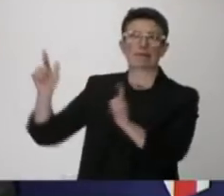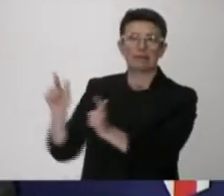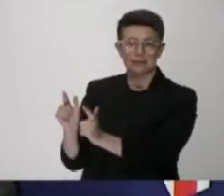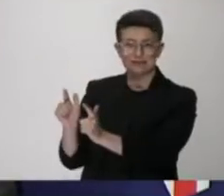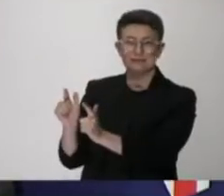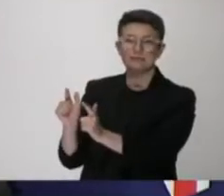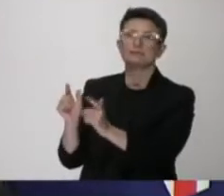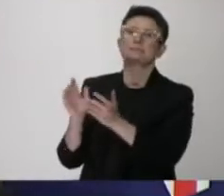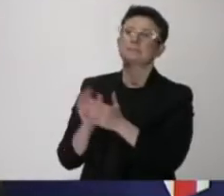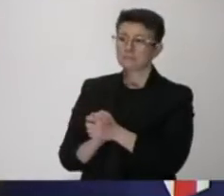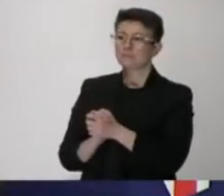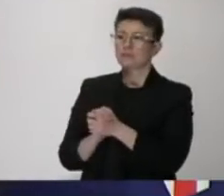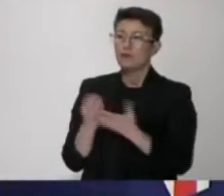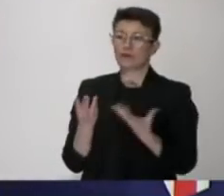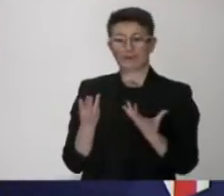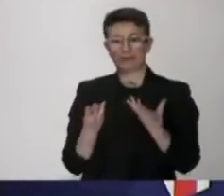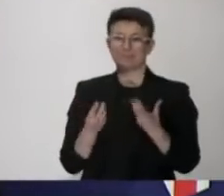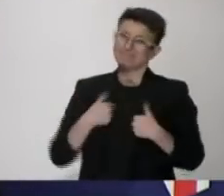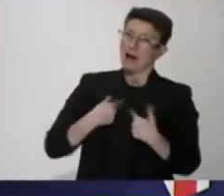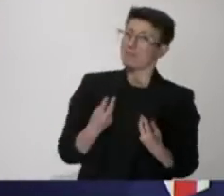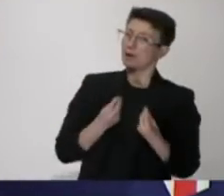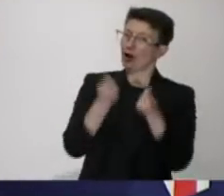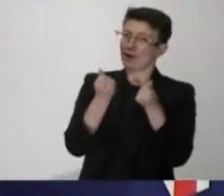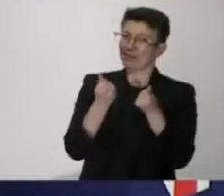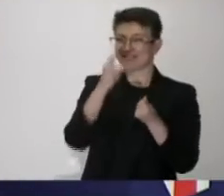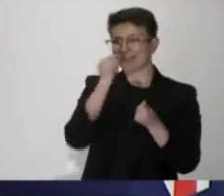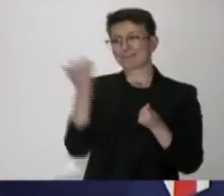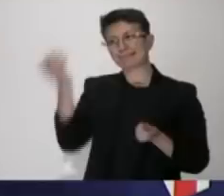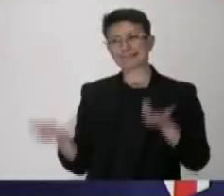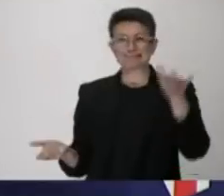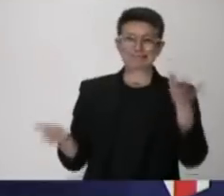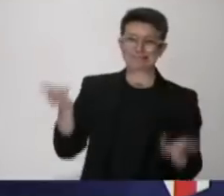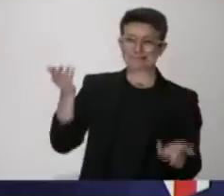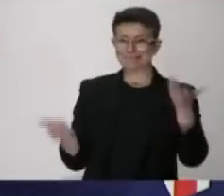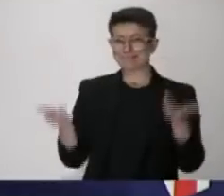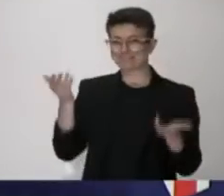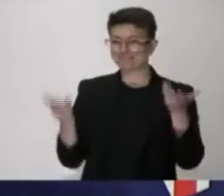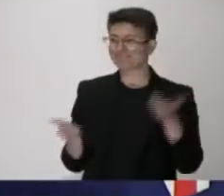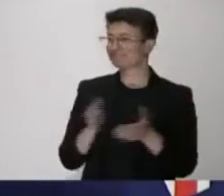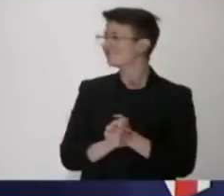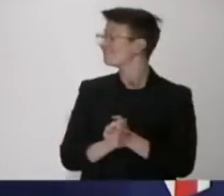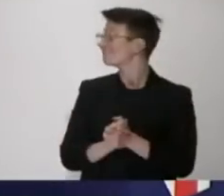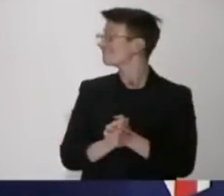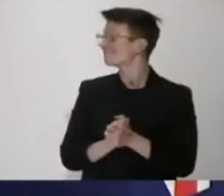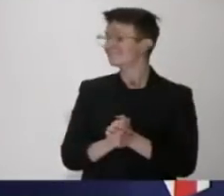on the one hand this, on the other hand that, it'll probably balance out somewhere in the middle. Thanks, everybody.